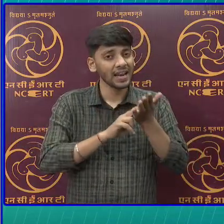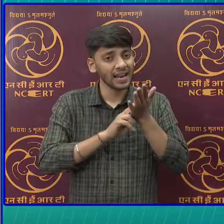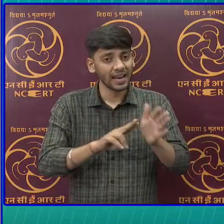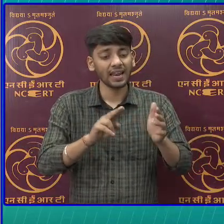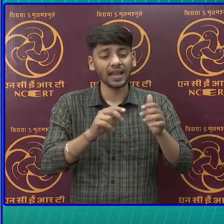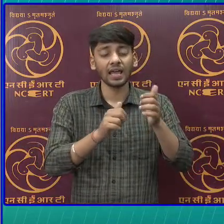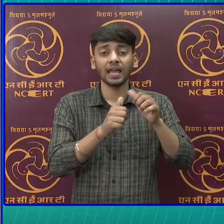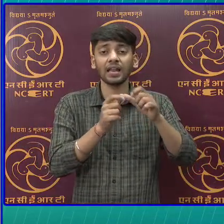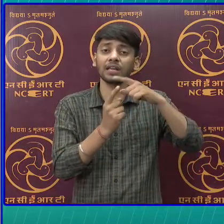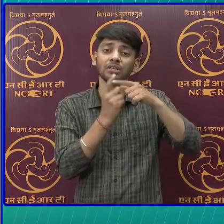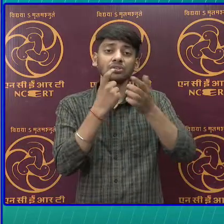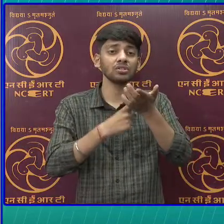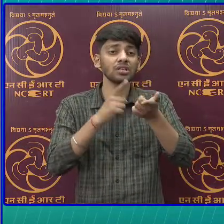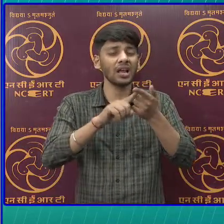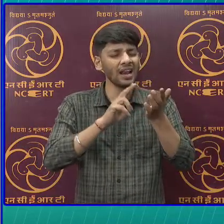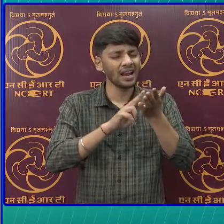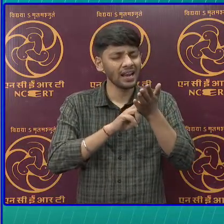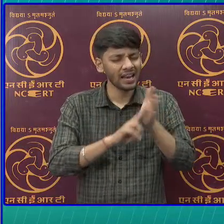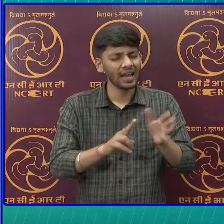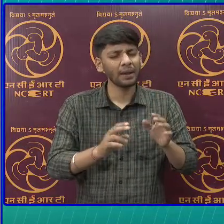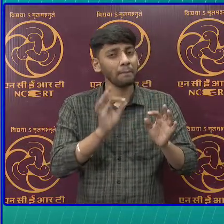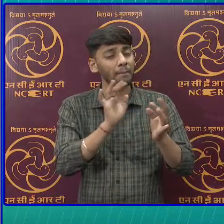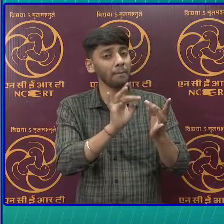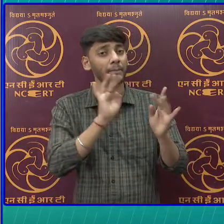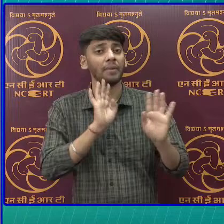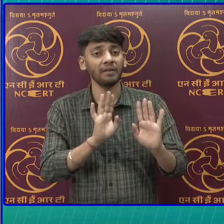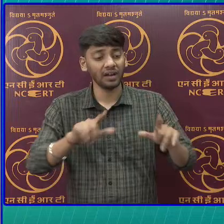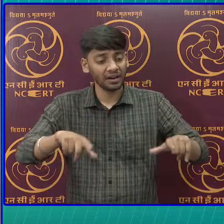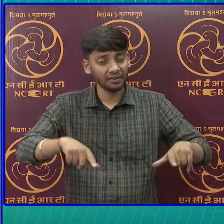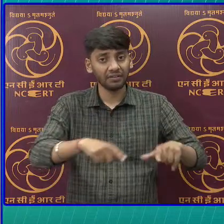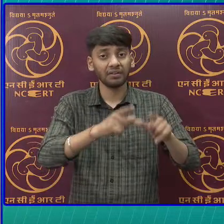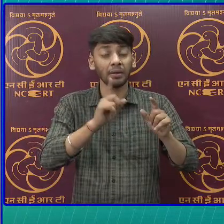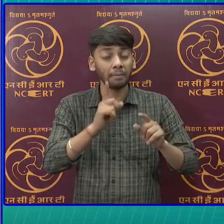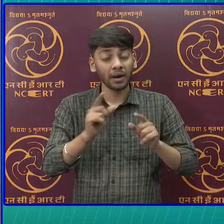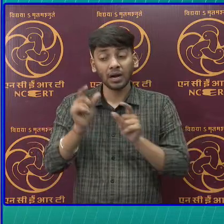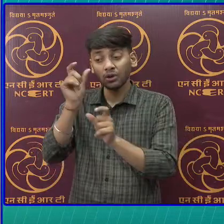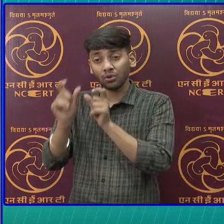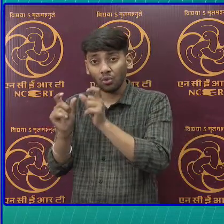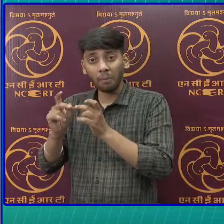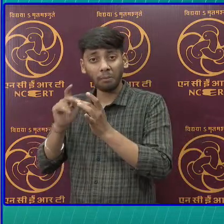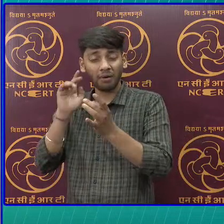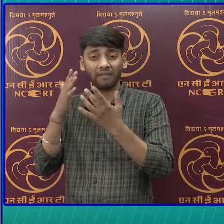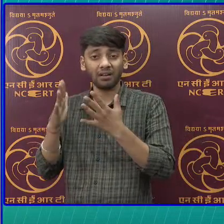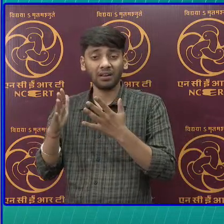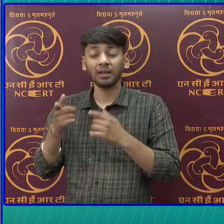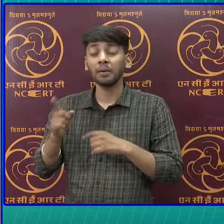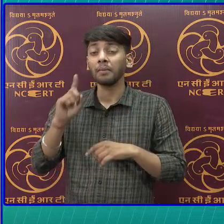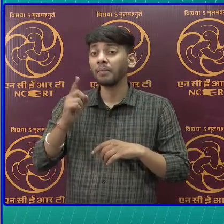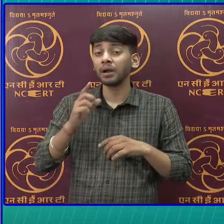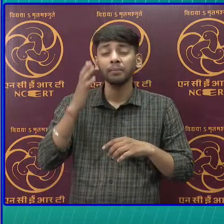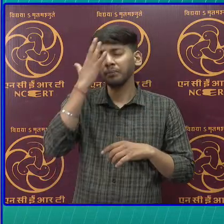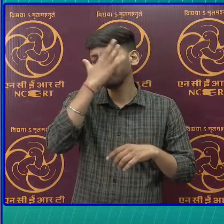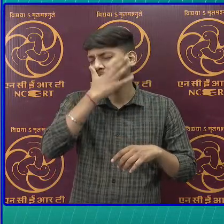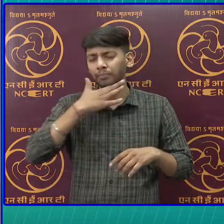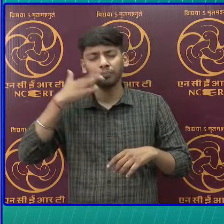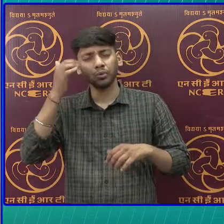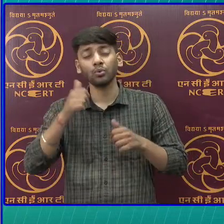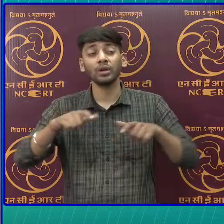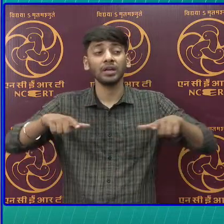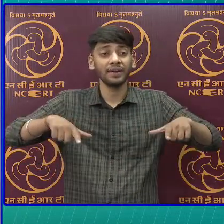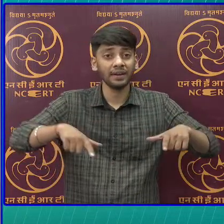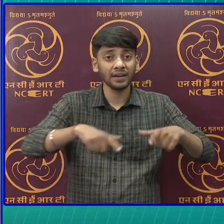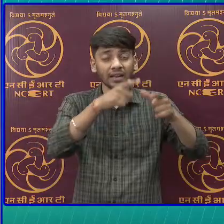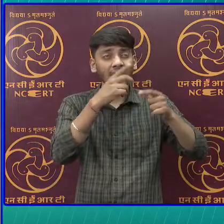is the perfect creation of that high power. And if you observe the beauty and the nature of that tree, then you